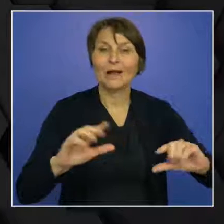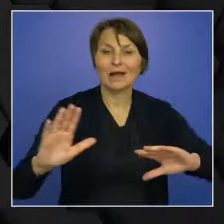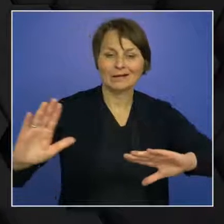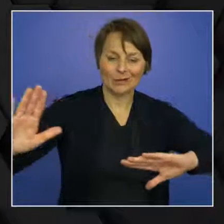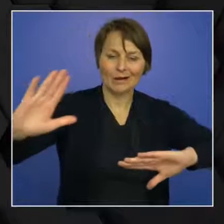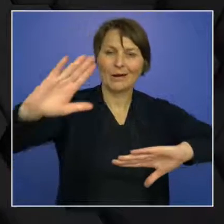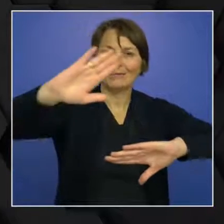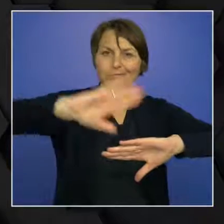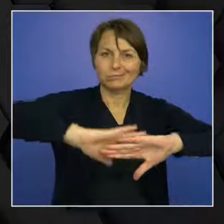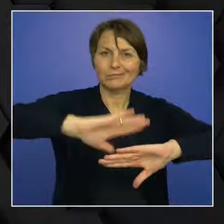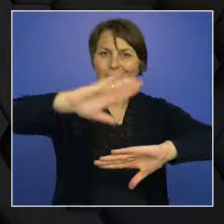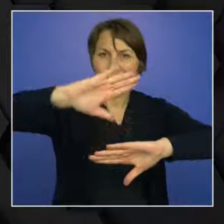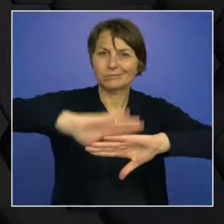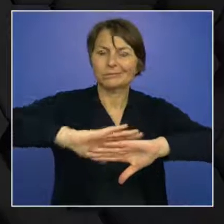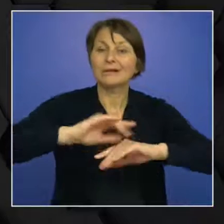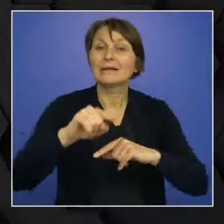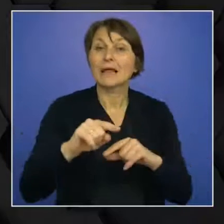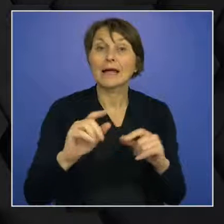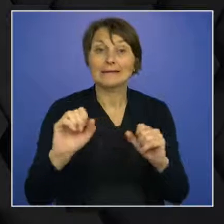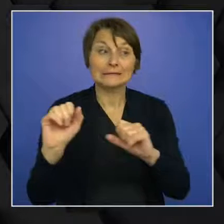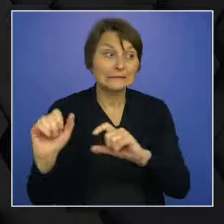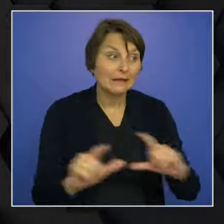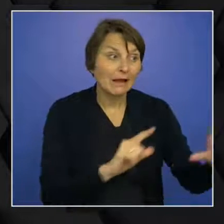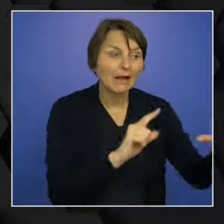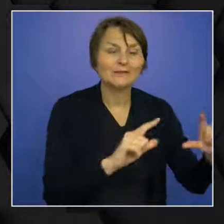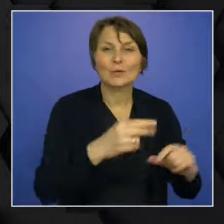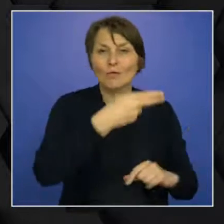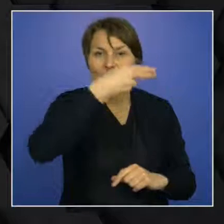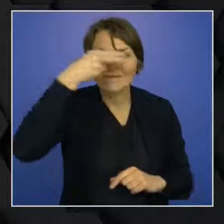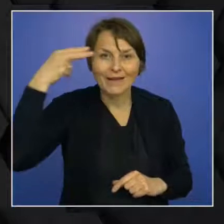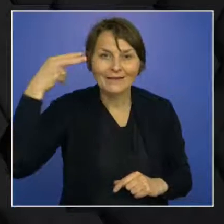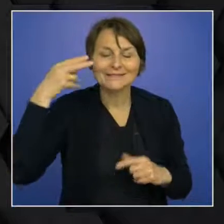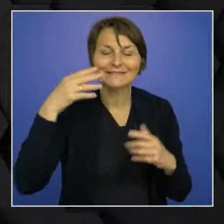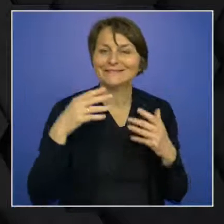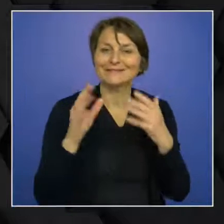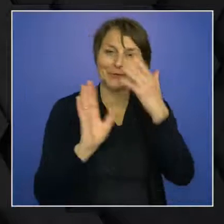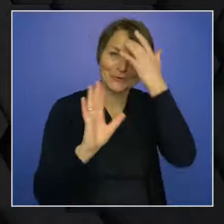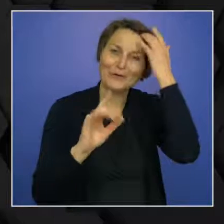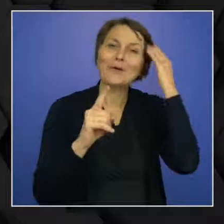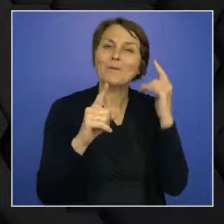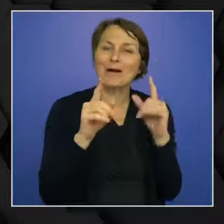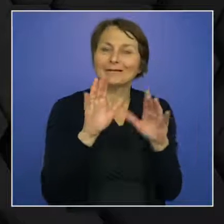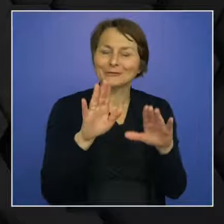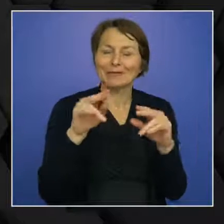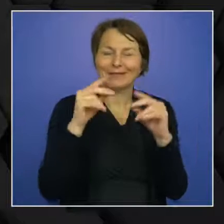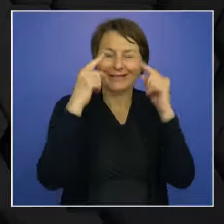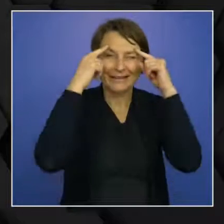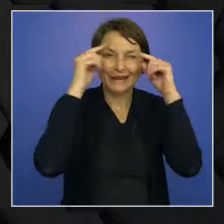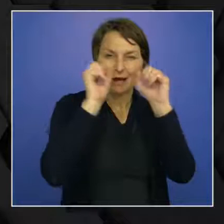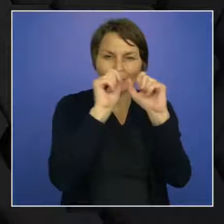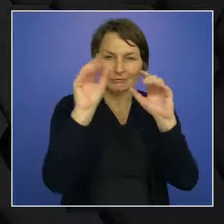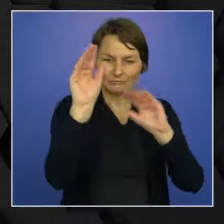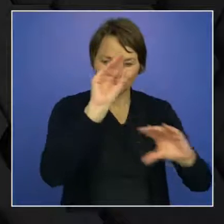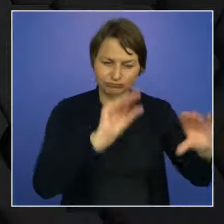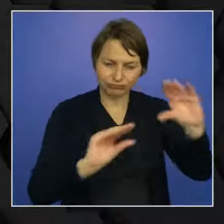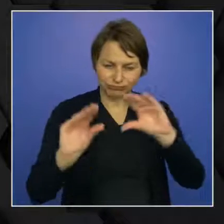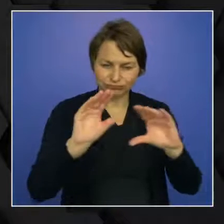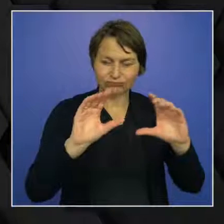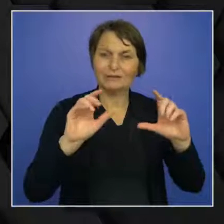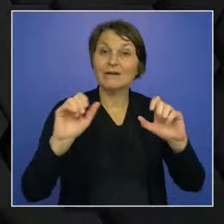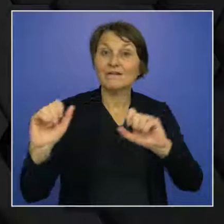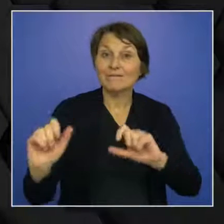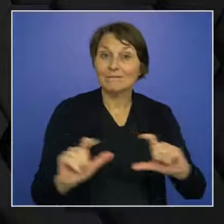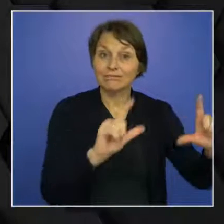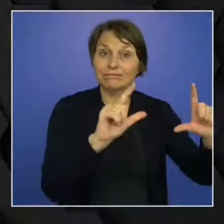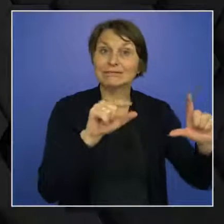someone's slides or over someone's face. So you push your video a little bit up, like what you see in the player